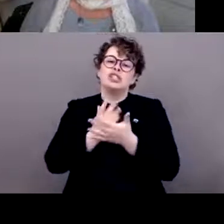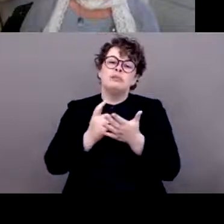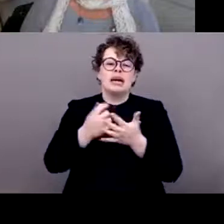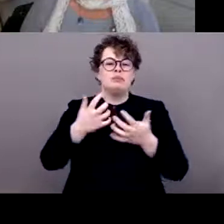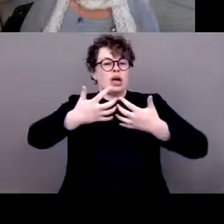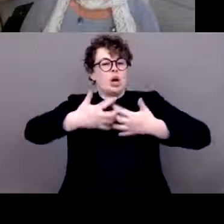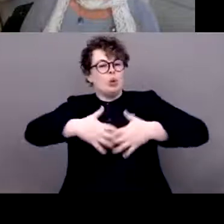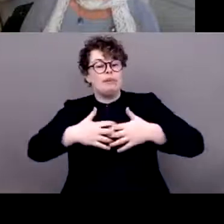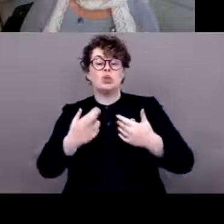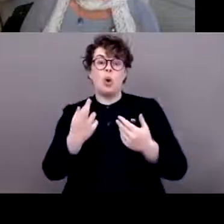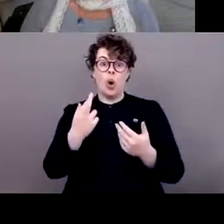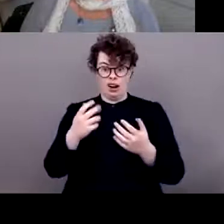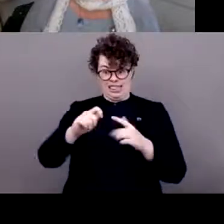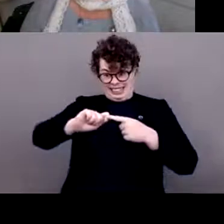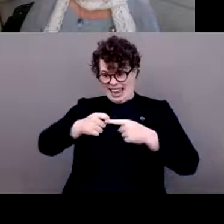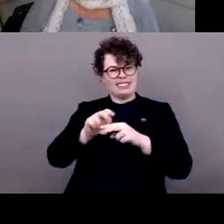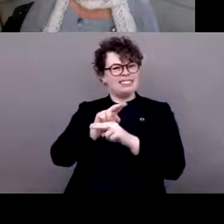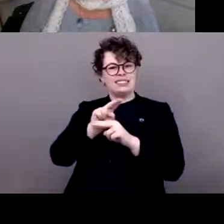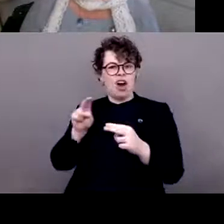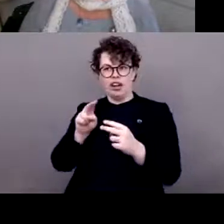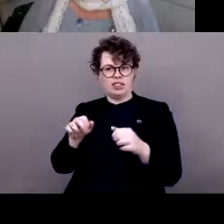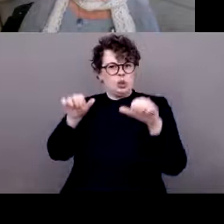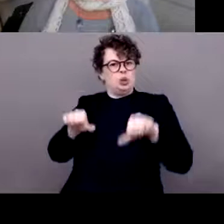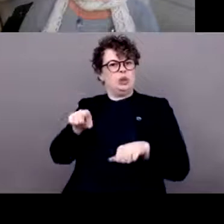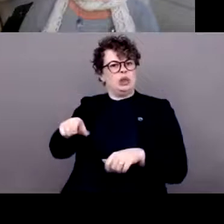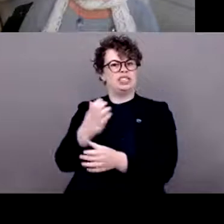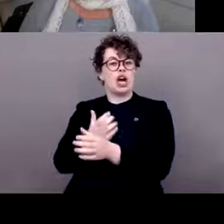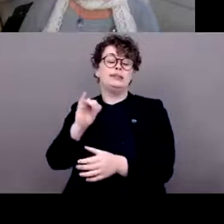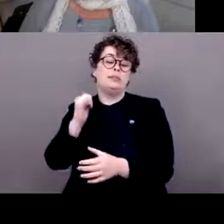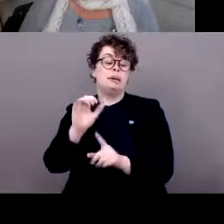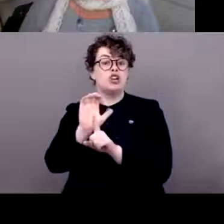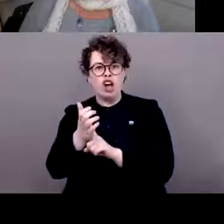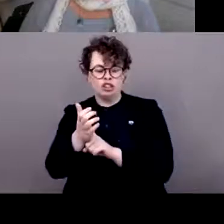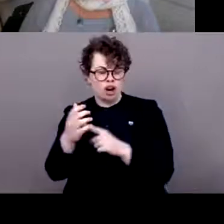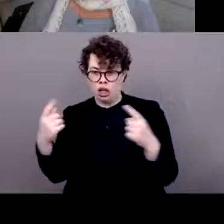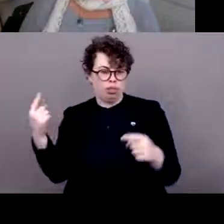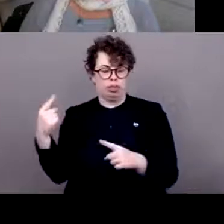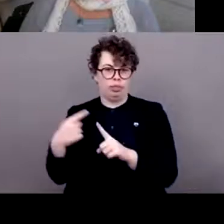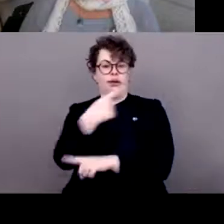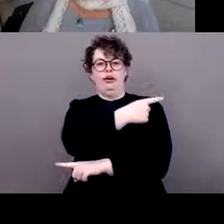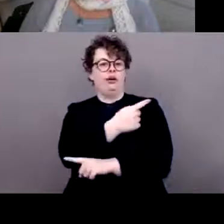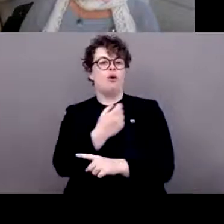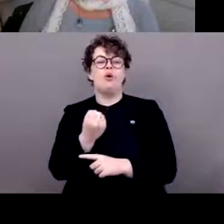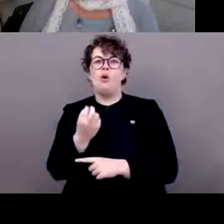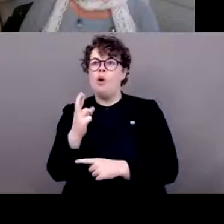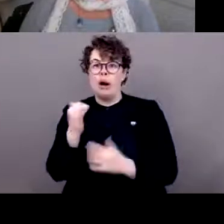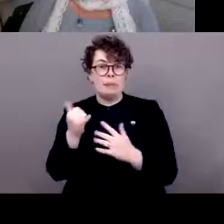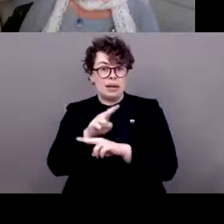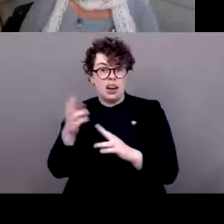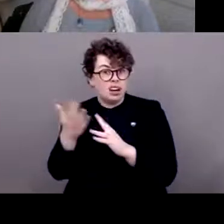test itself may be inappropriate because of cultural differences, and it may not be accessible